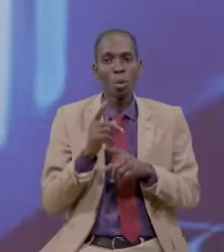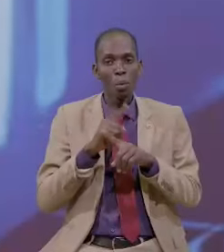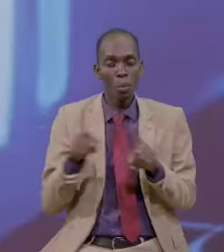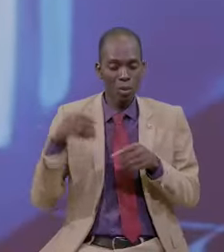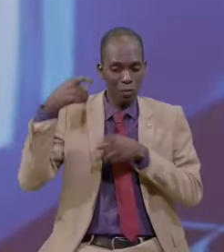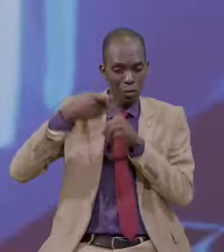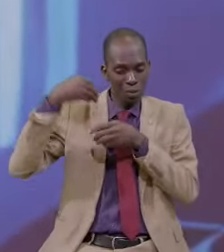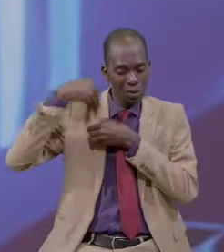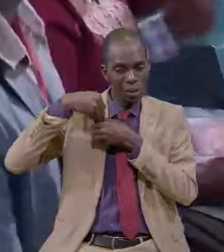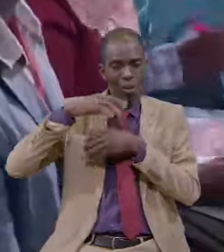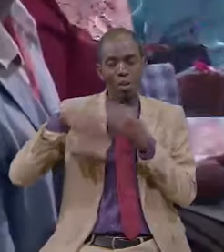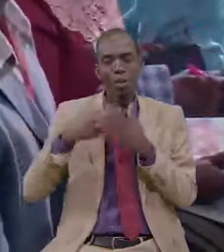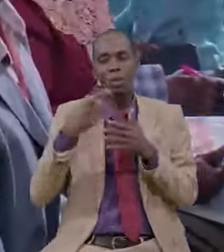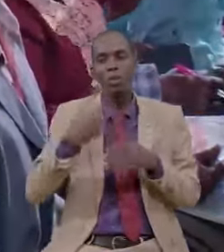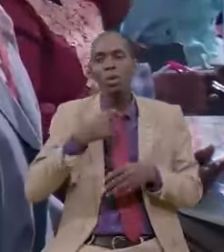will go away.